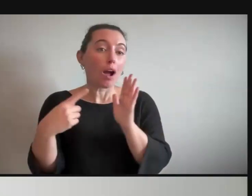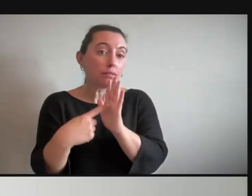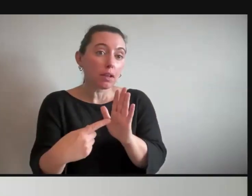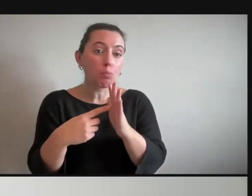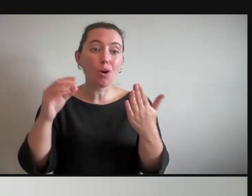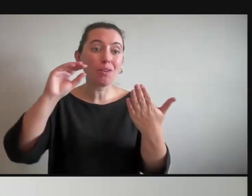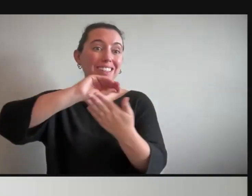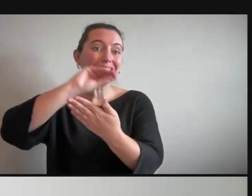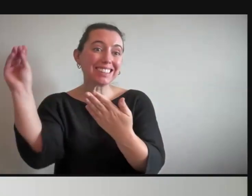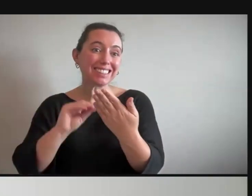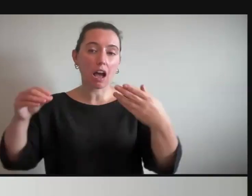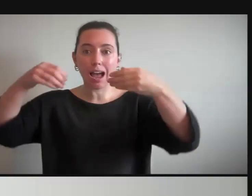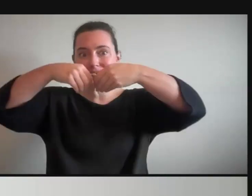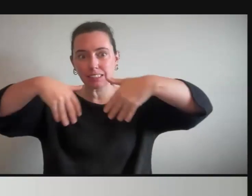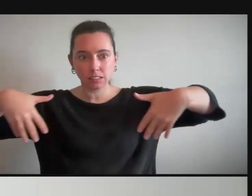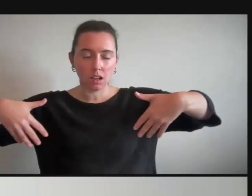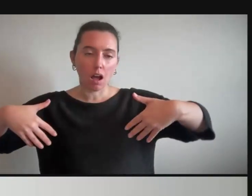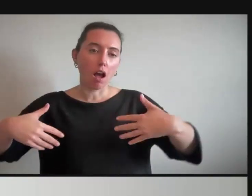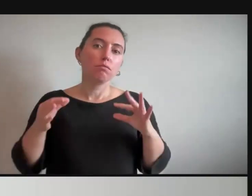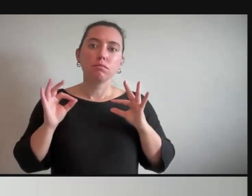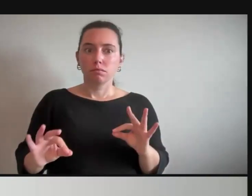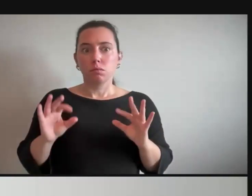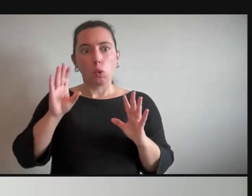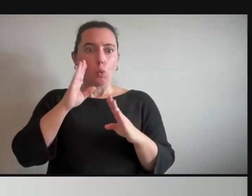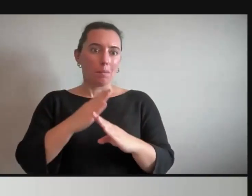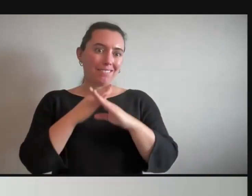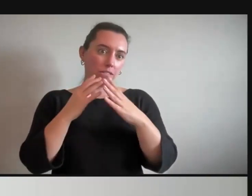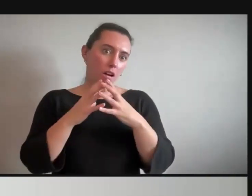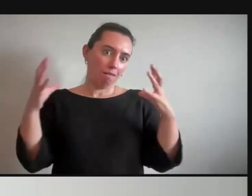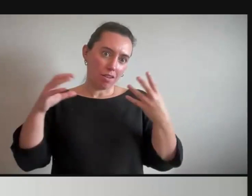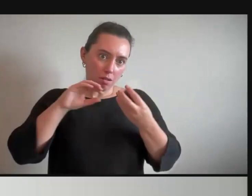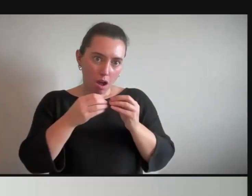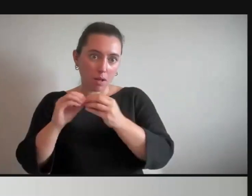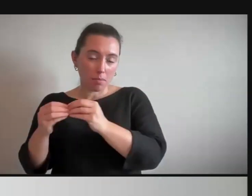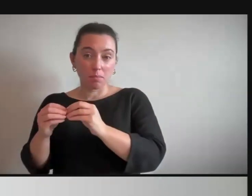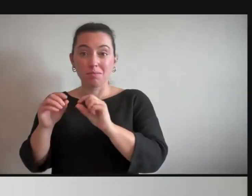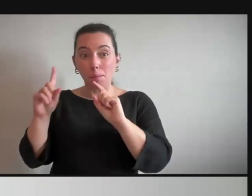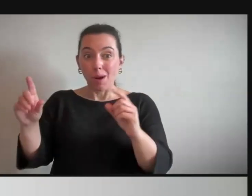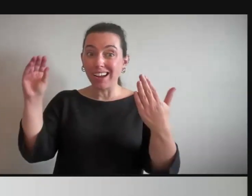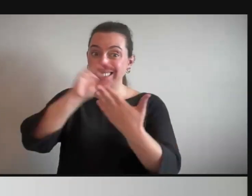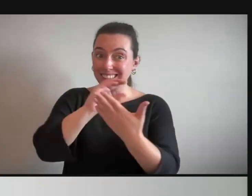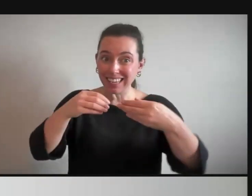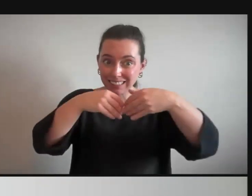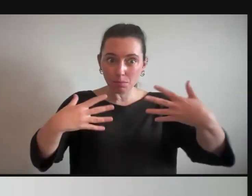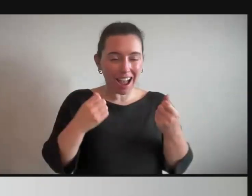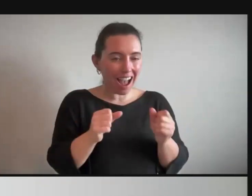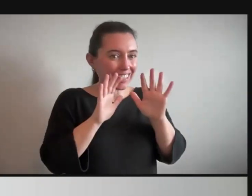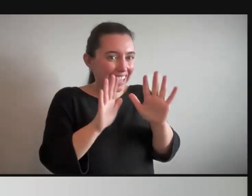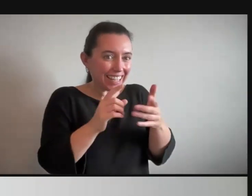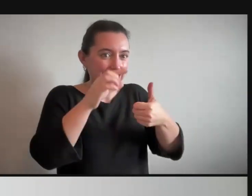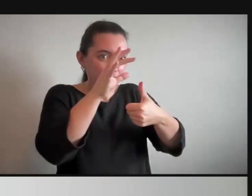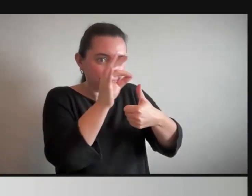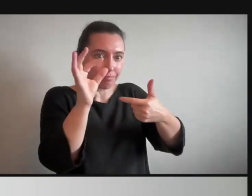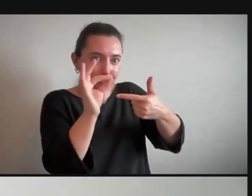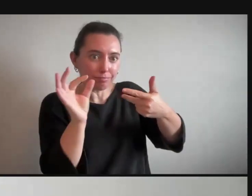like great, you can prevent a lot of issues. But then it has also a design system has components, and those components you need for apps to